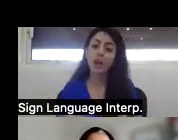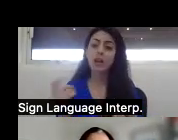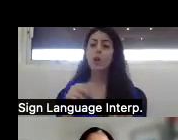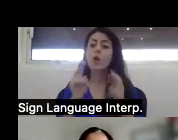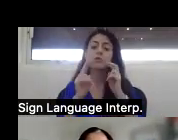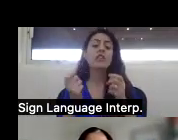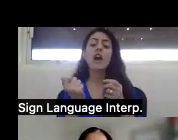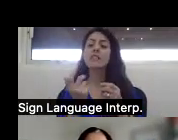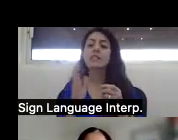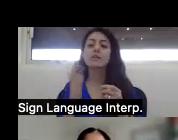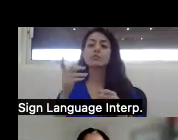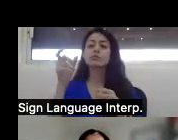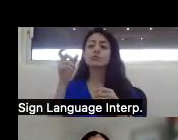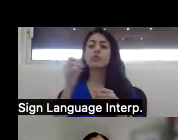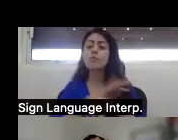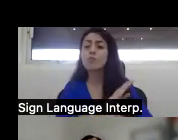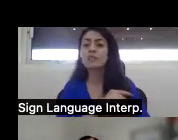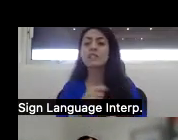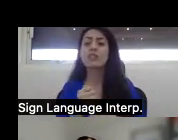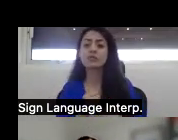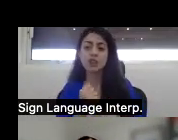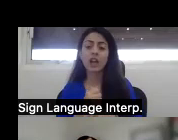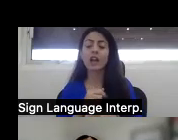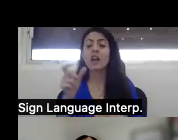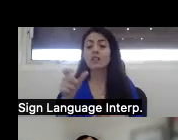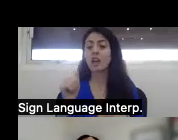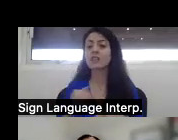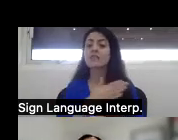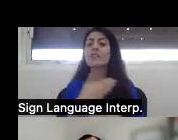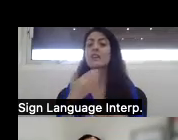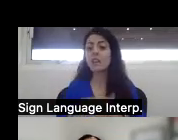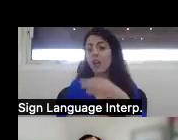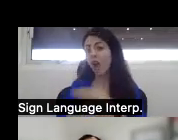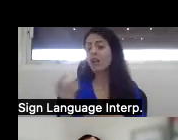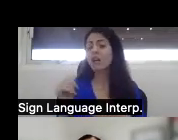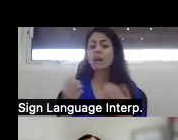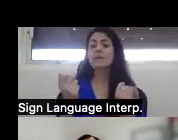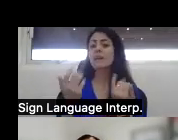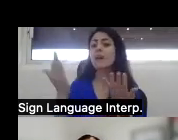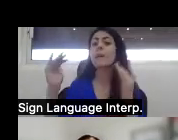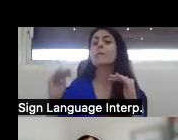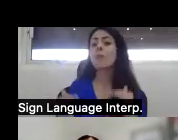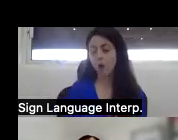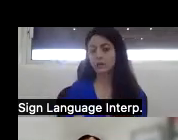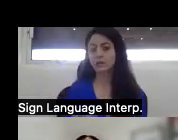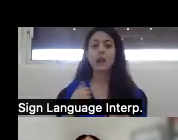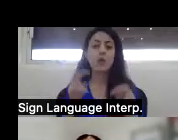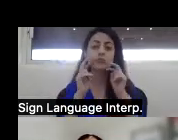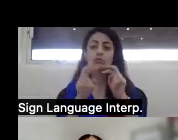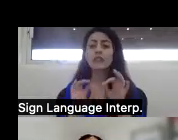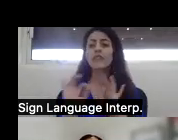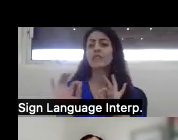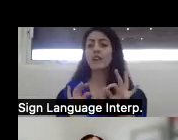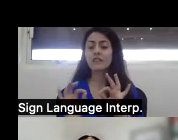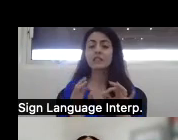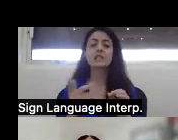similar to what Farah was mentioning for Lebanon, if we look at a life cycle coverage and what are the three dimensions